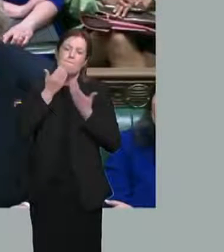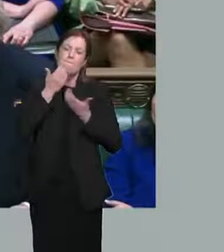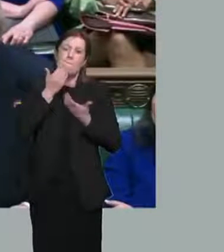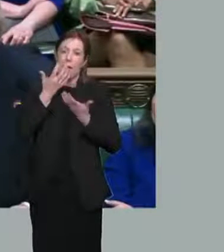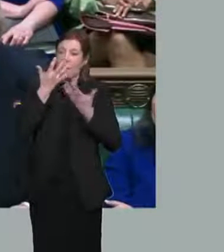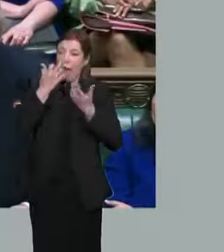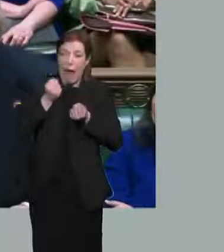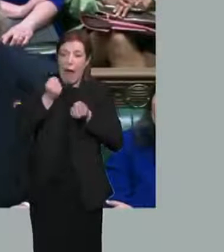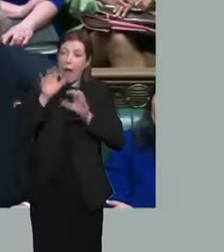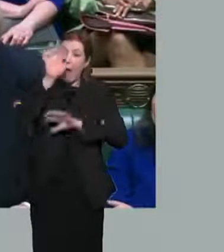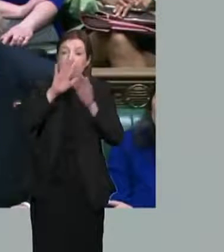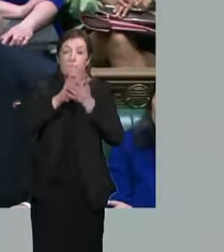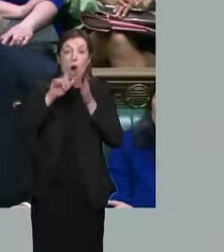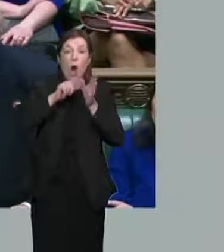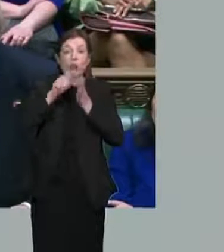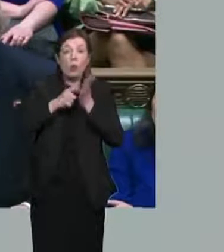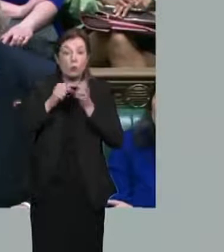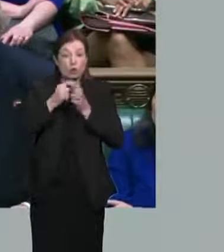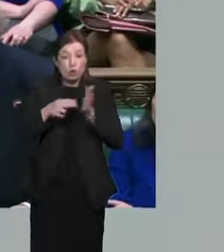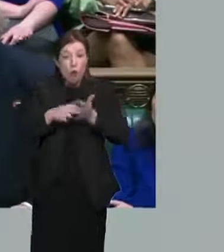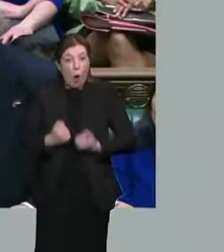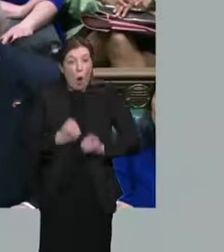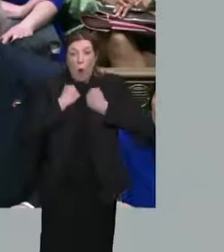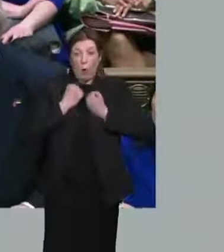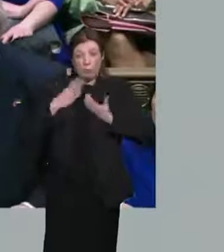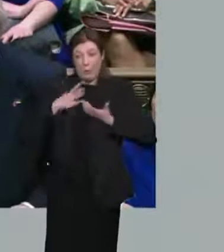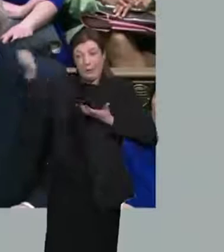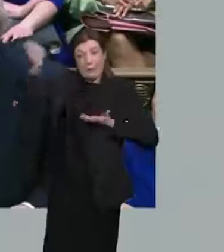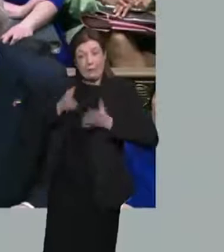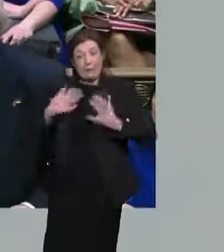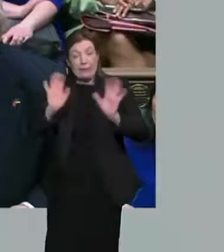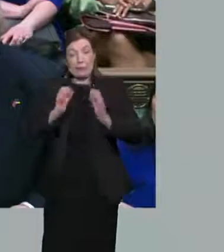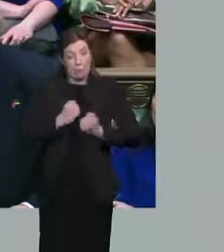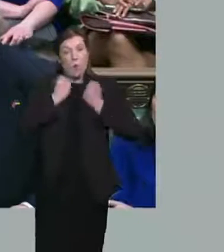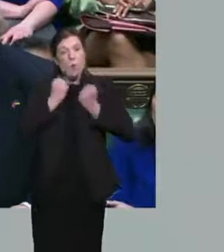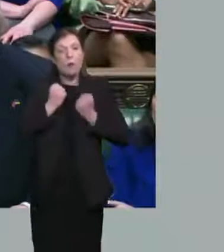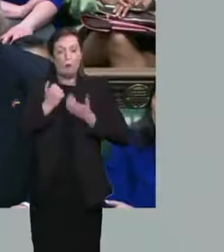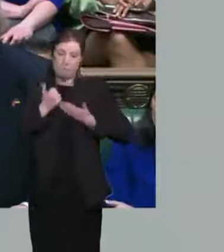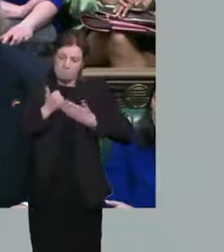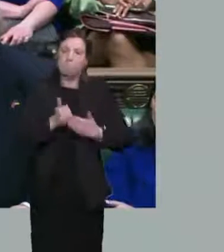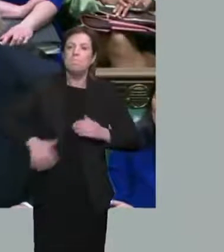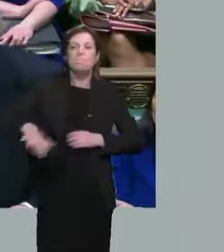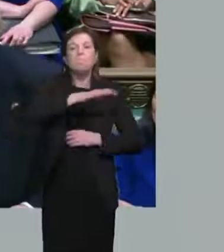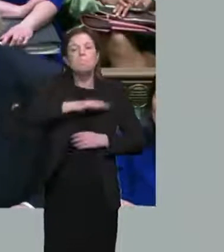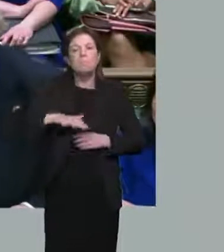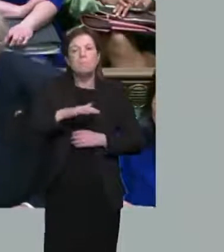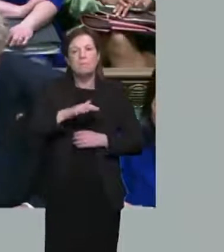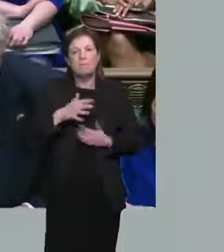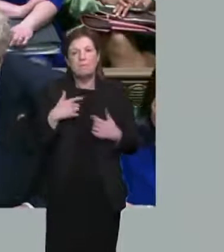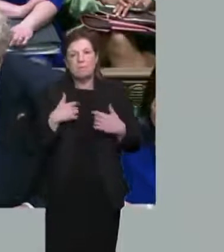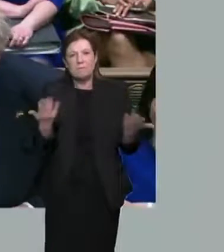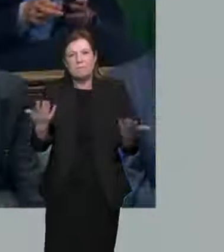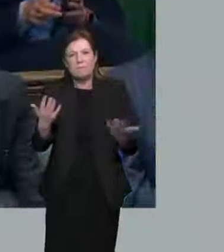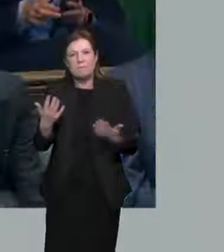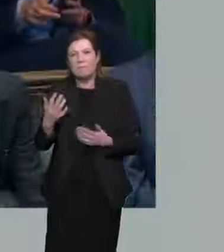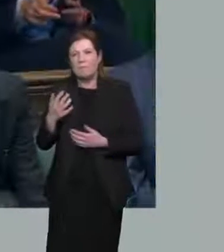that we have in this country should be used to help the British people, and that we shouldn't be needlessly reliant on